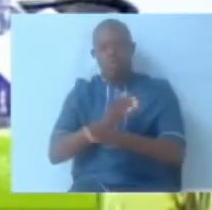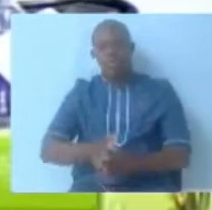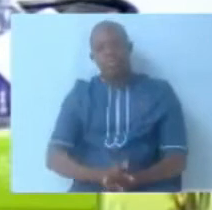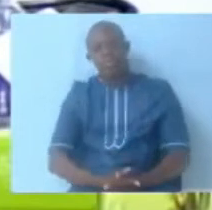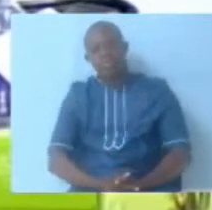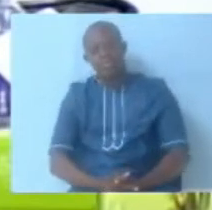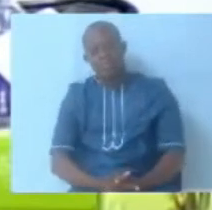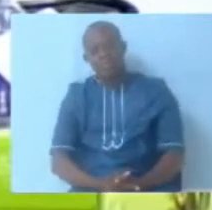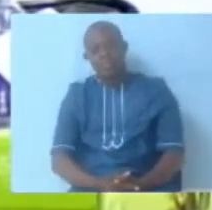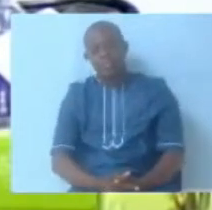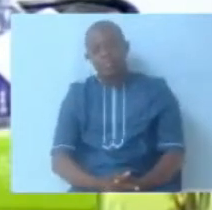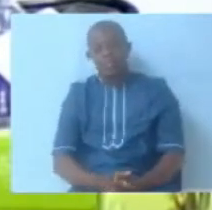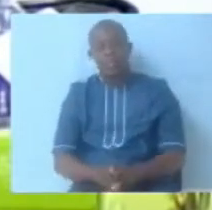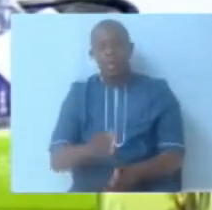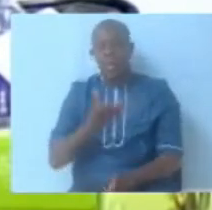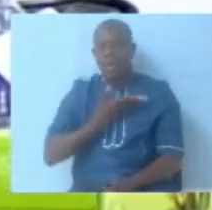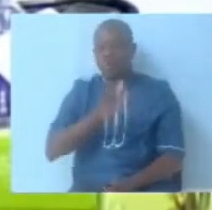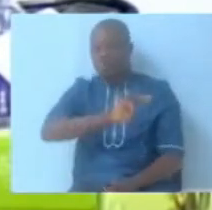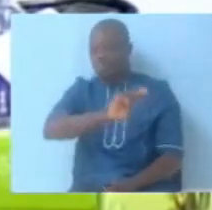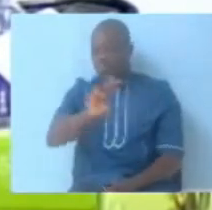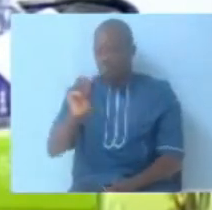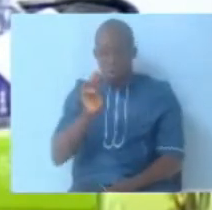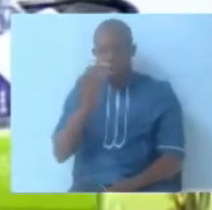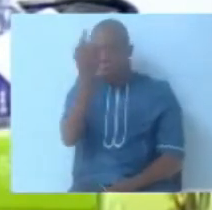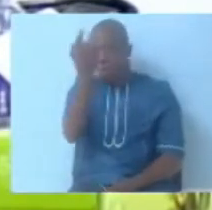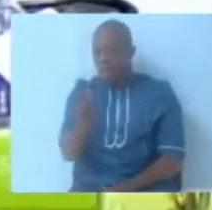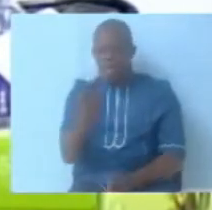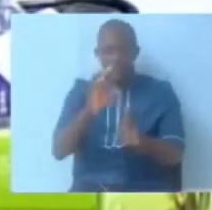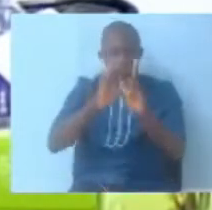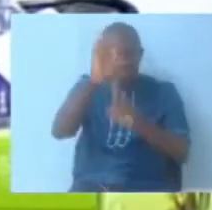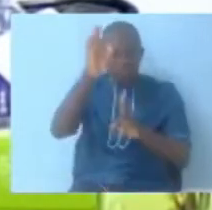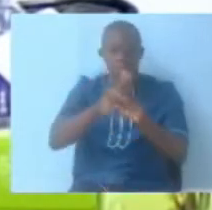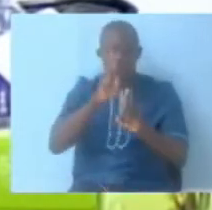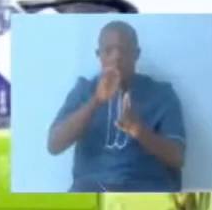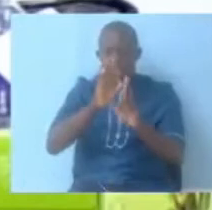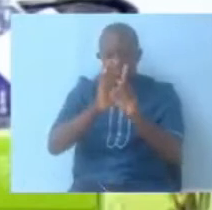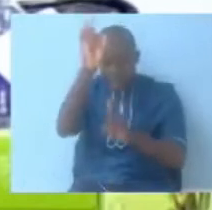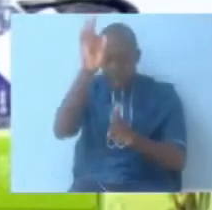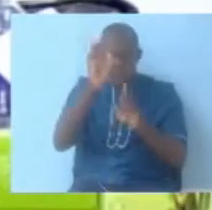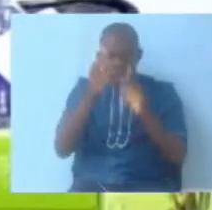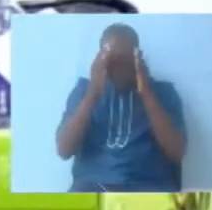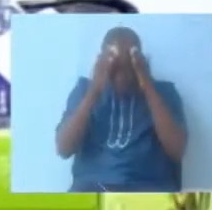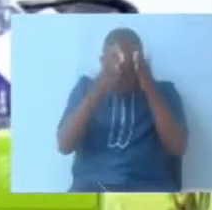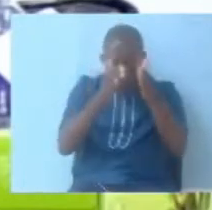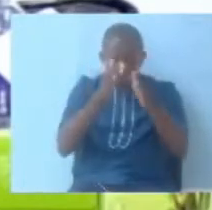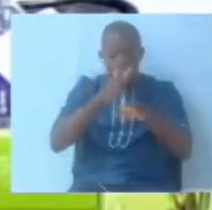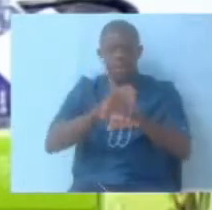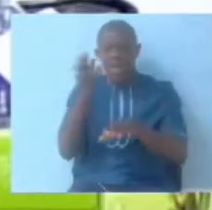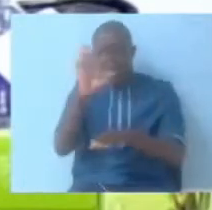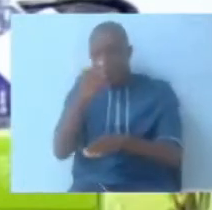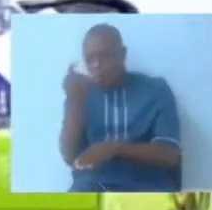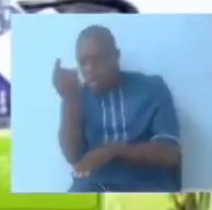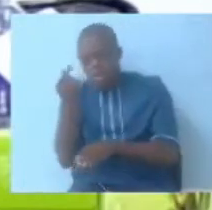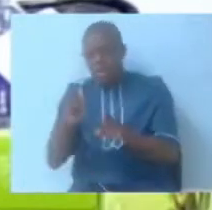There is no one particular chamber that specializes in any one aspect of the law in this country. Amunta bunda lori ntije